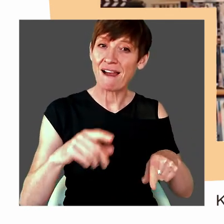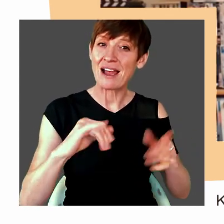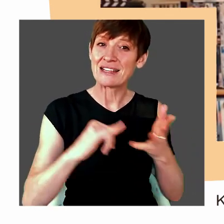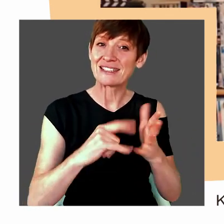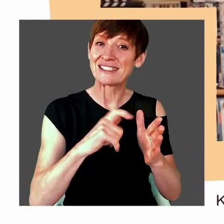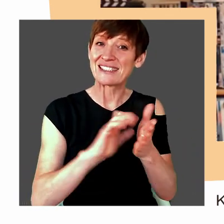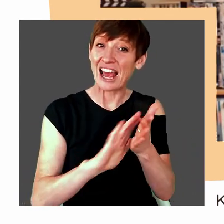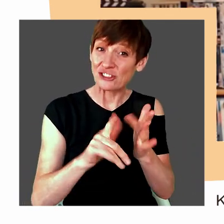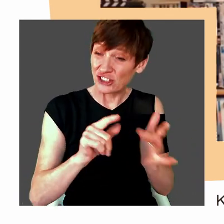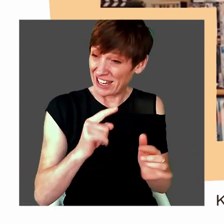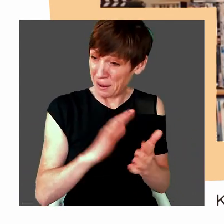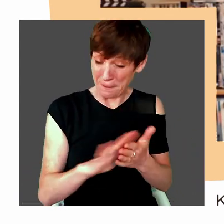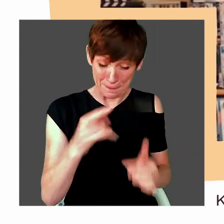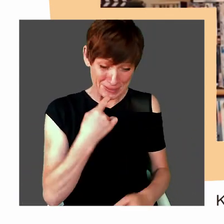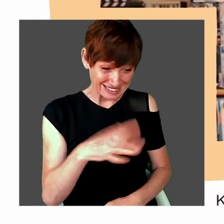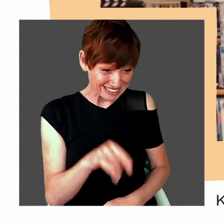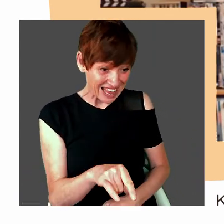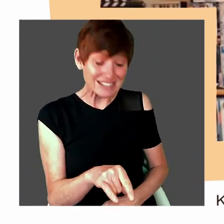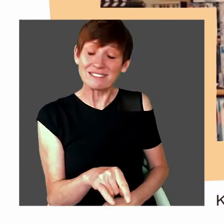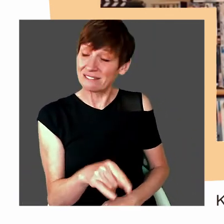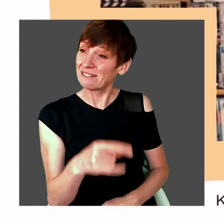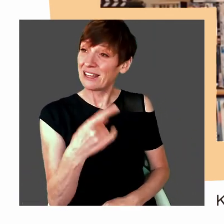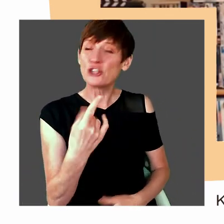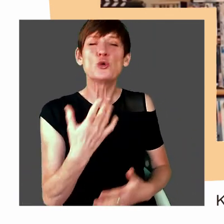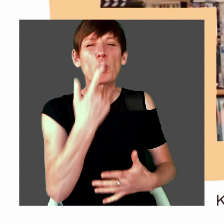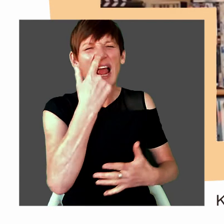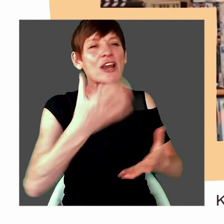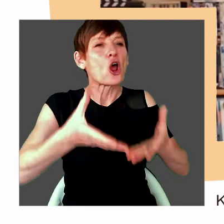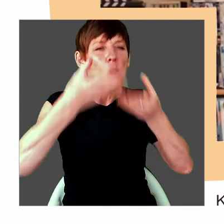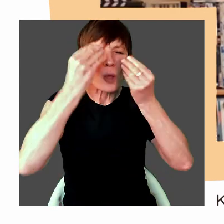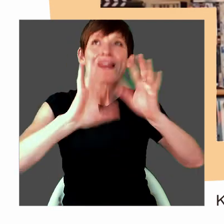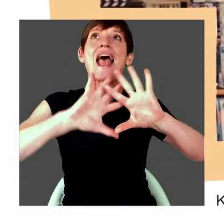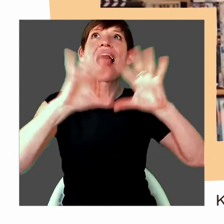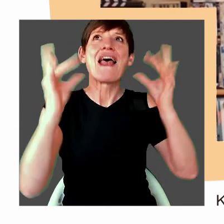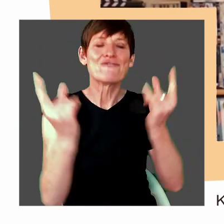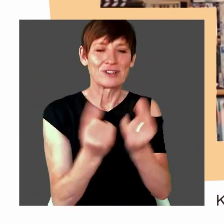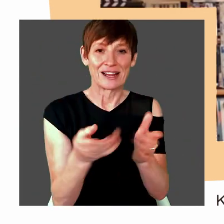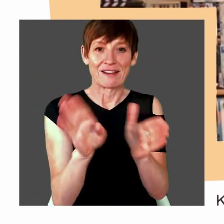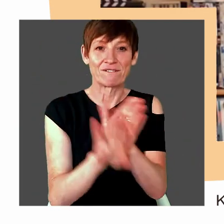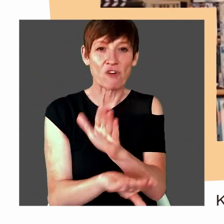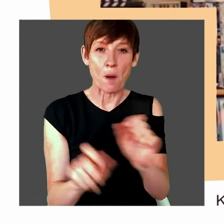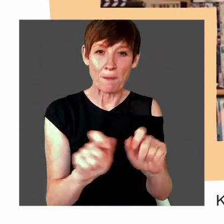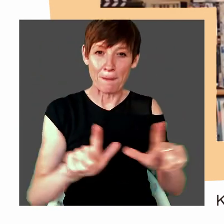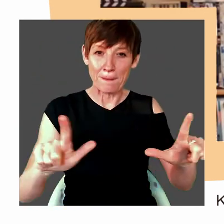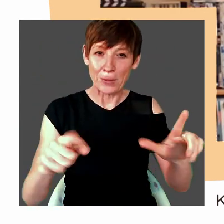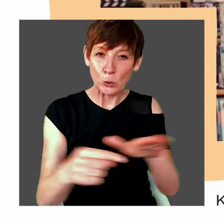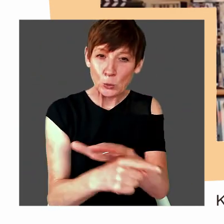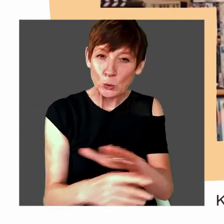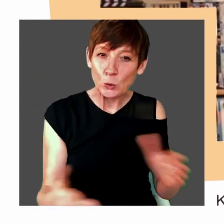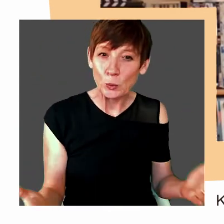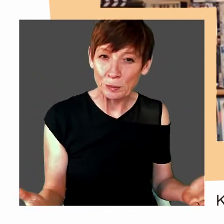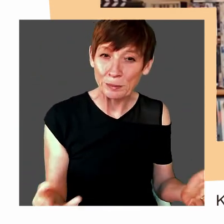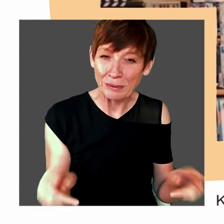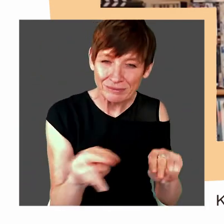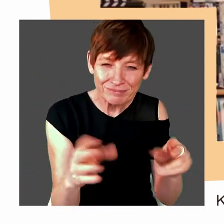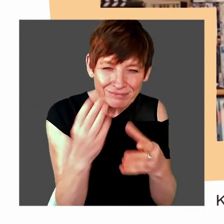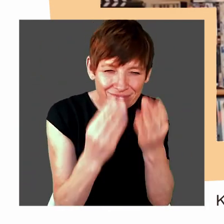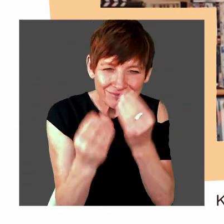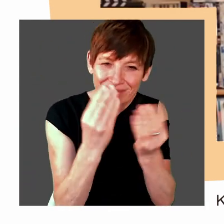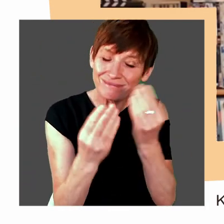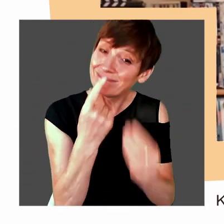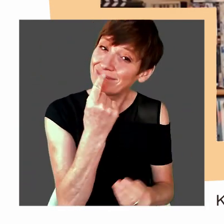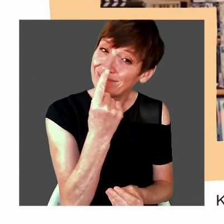can't learn from a YouTube tutorial. Yeah. So that's always worth remembering. Yeah. So